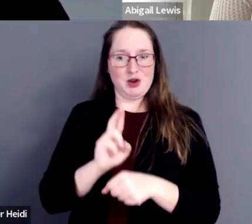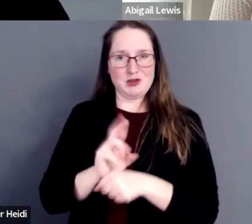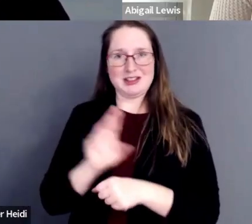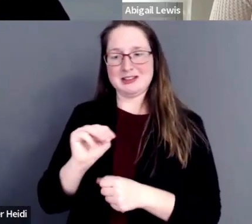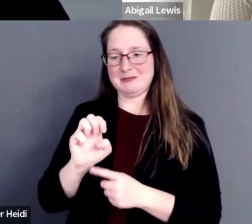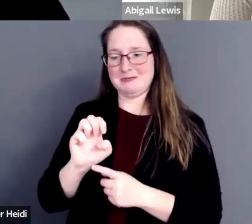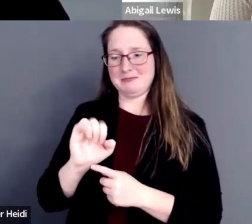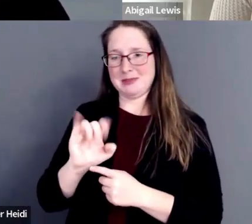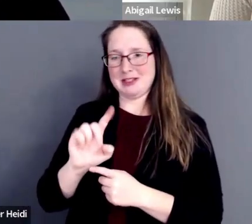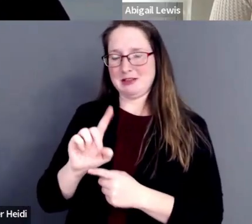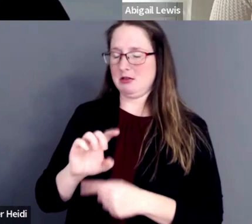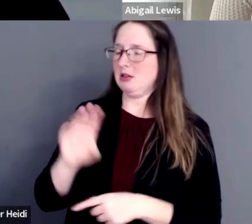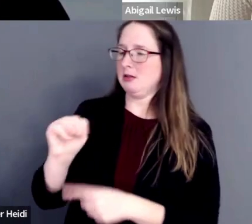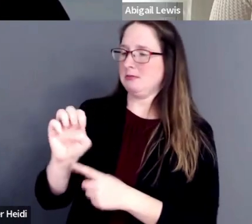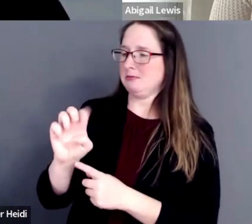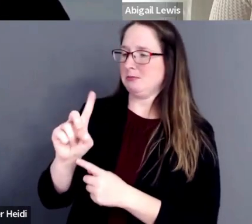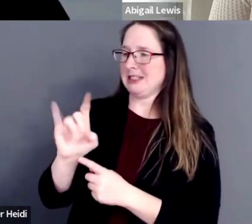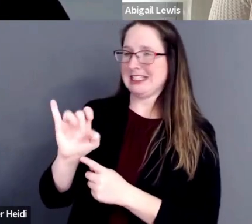is